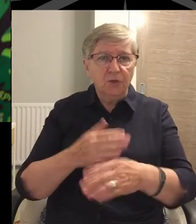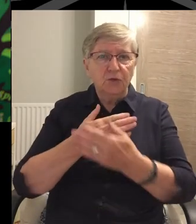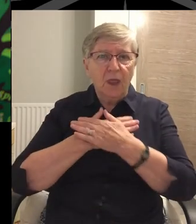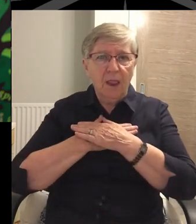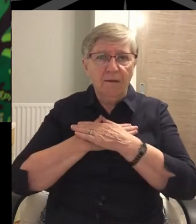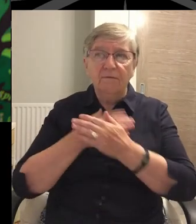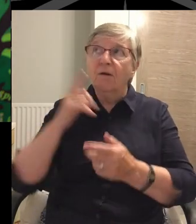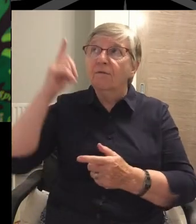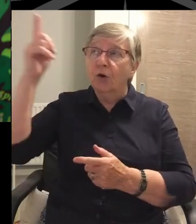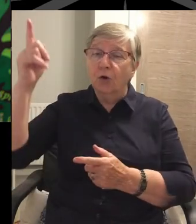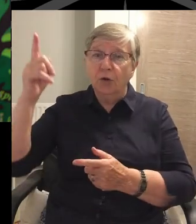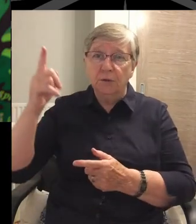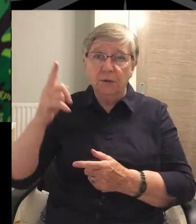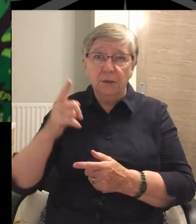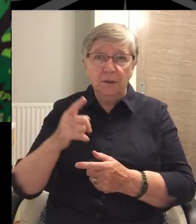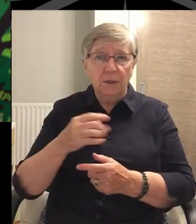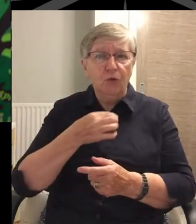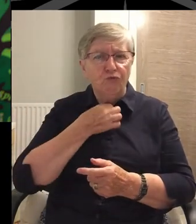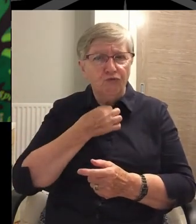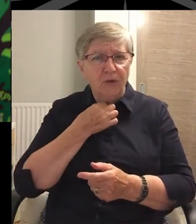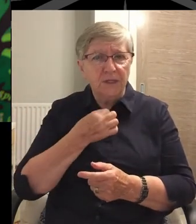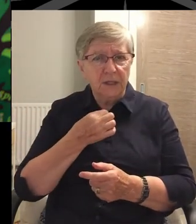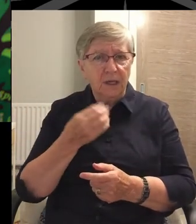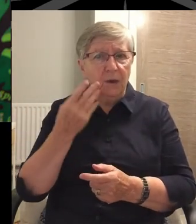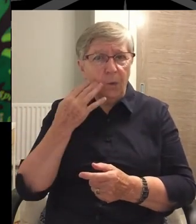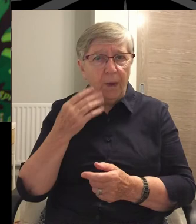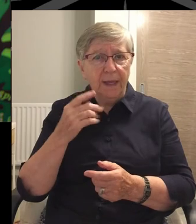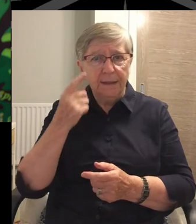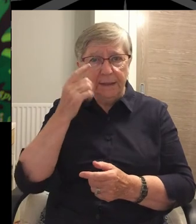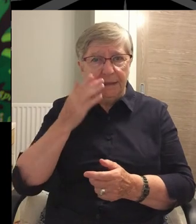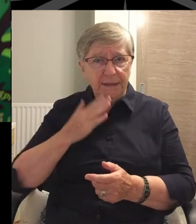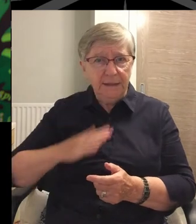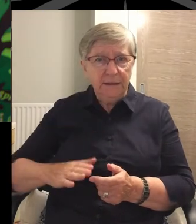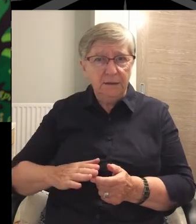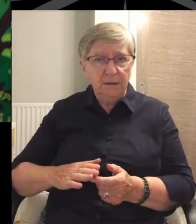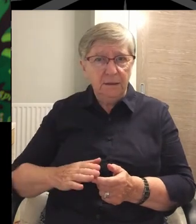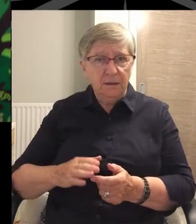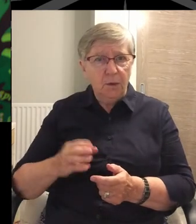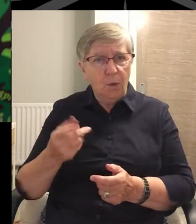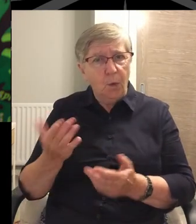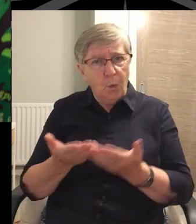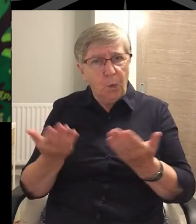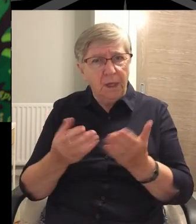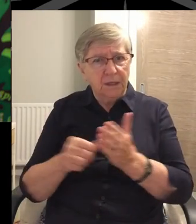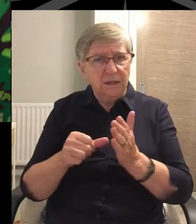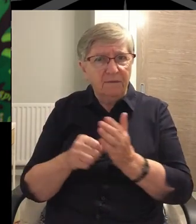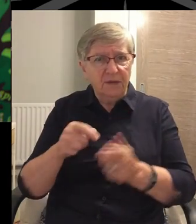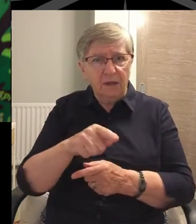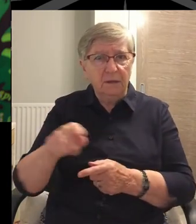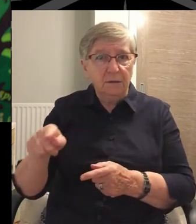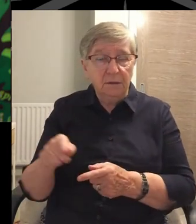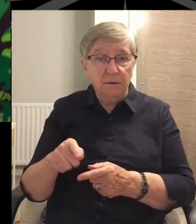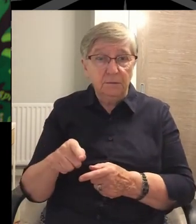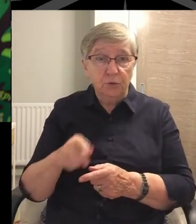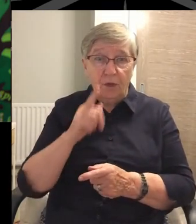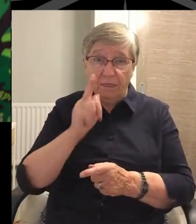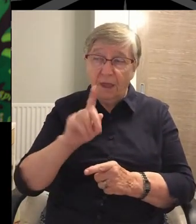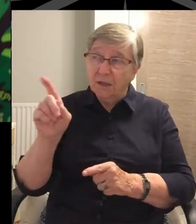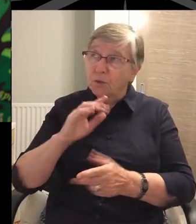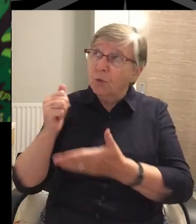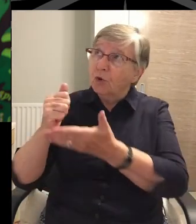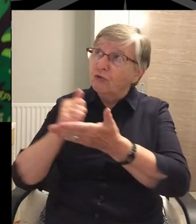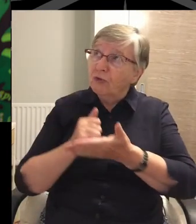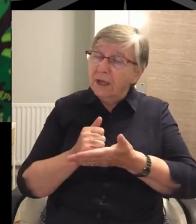God, especially taking risks and especially going where it hurts and where it costs, because that's what grace